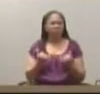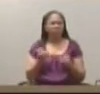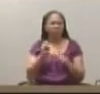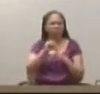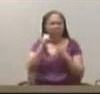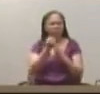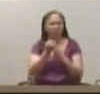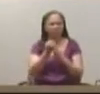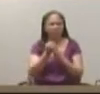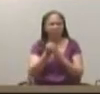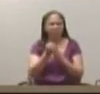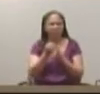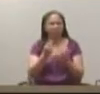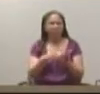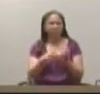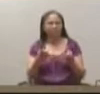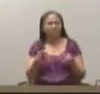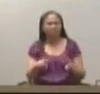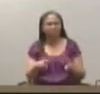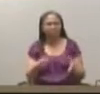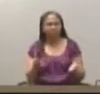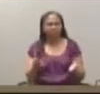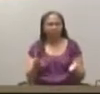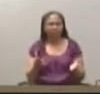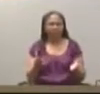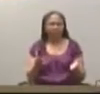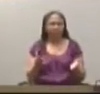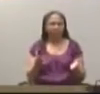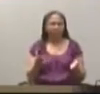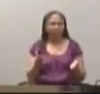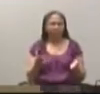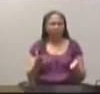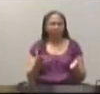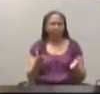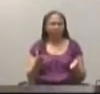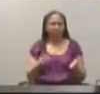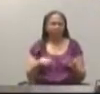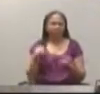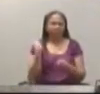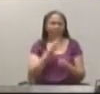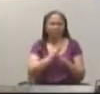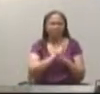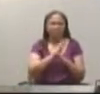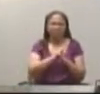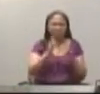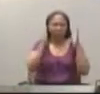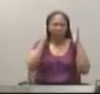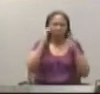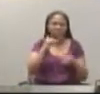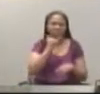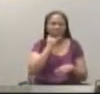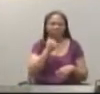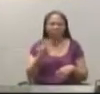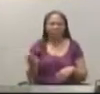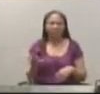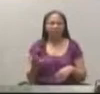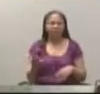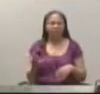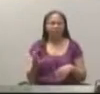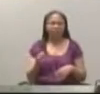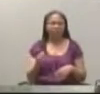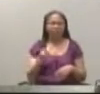that than we take stock in what's about to take place and what has taken place.